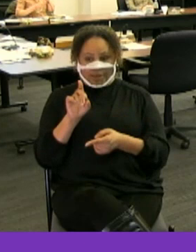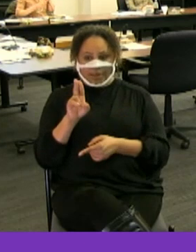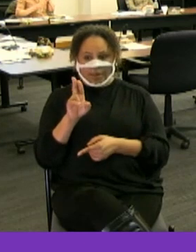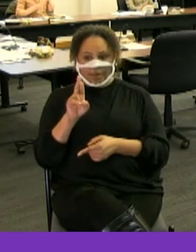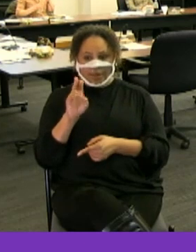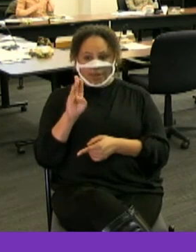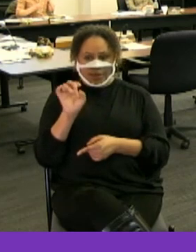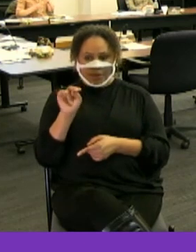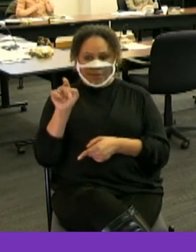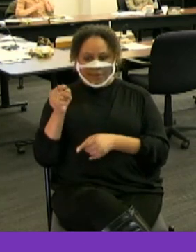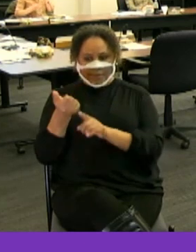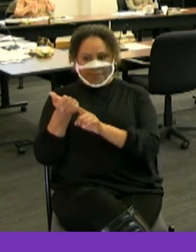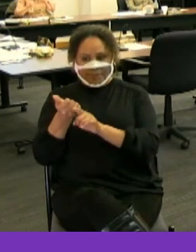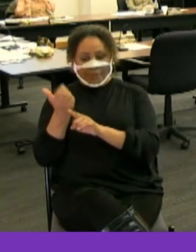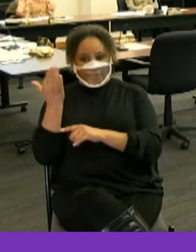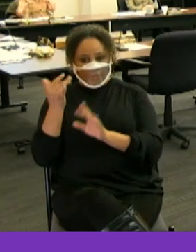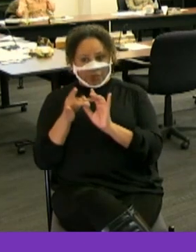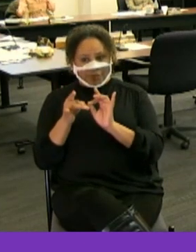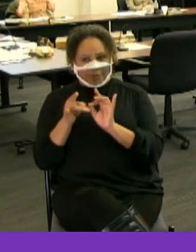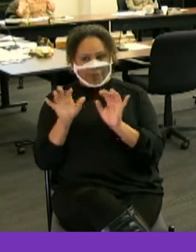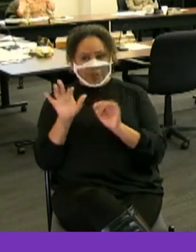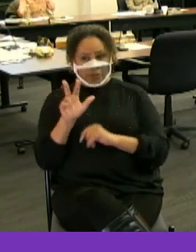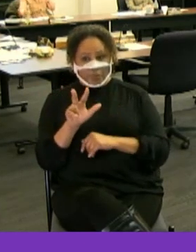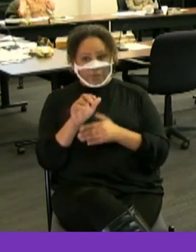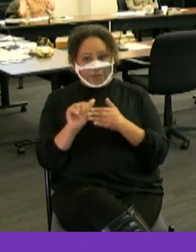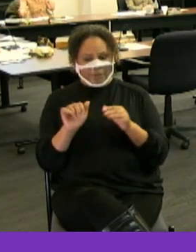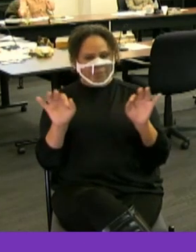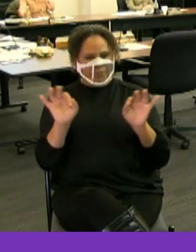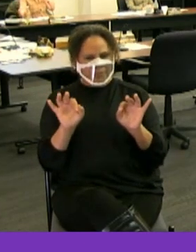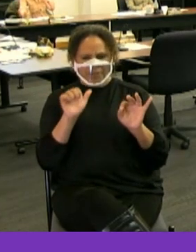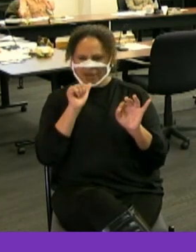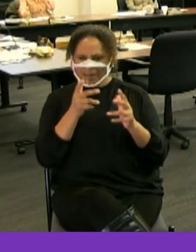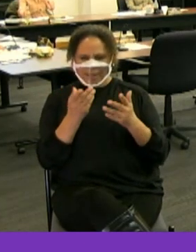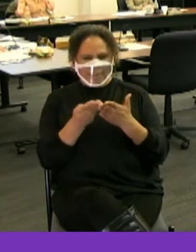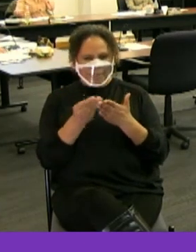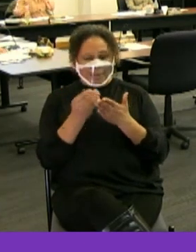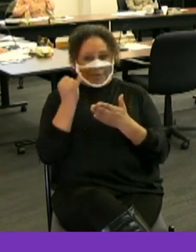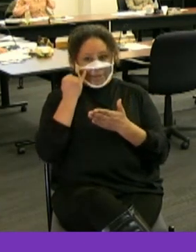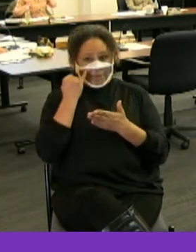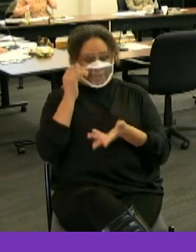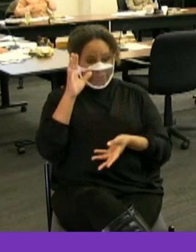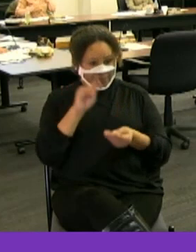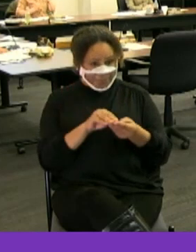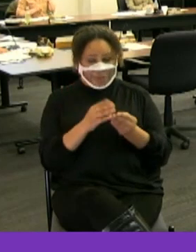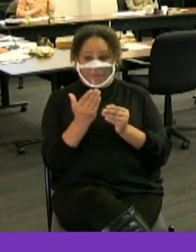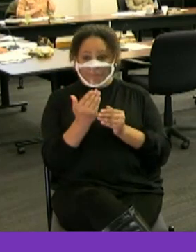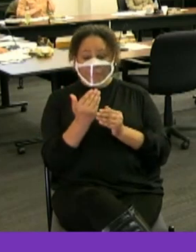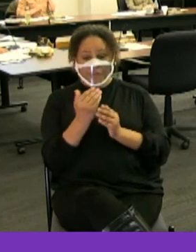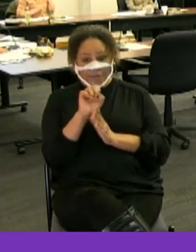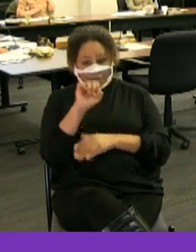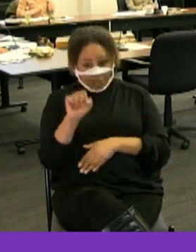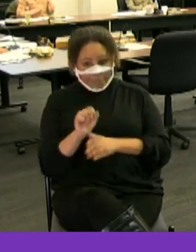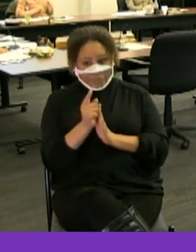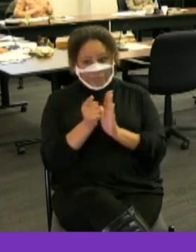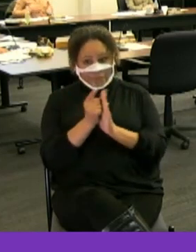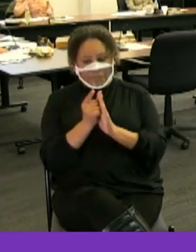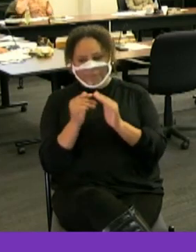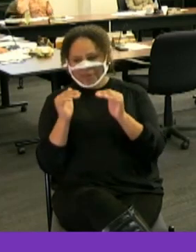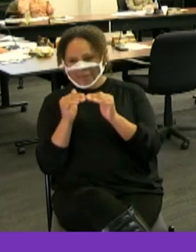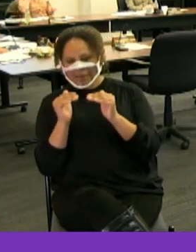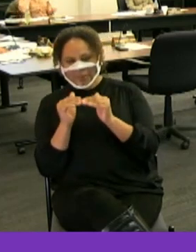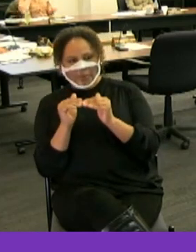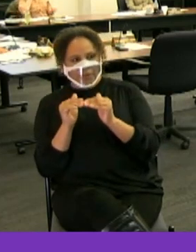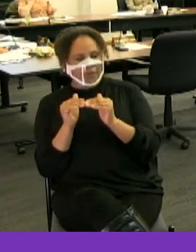at all. And if we're looking at it, if you're looking at $15 an hour, 15 semester hours a semester, that's times 3,